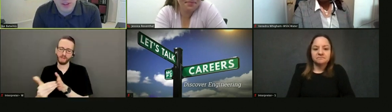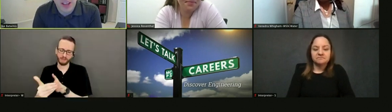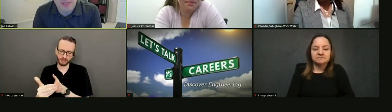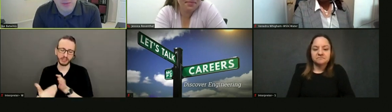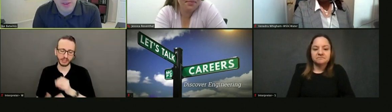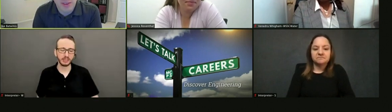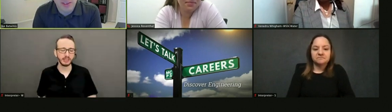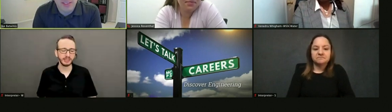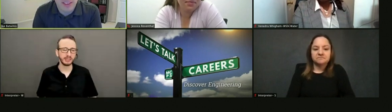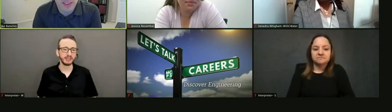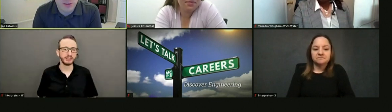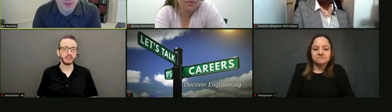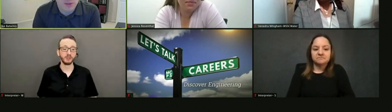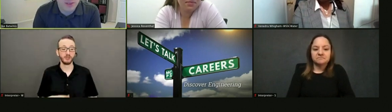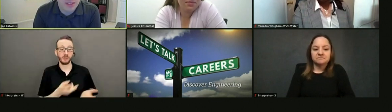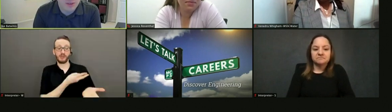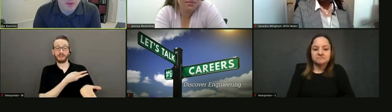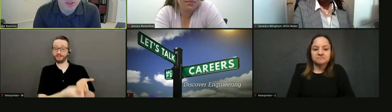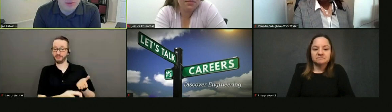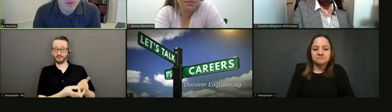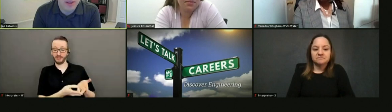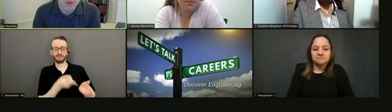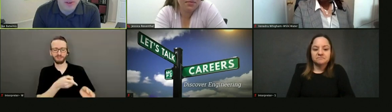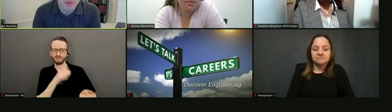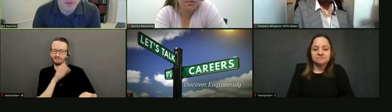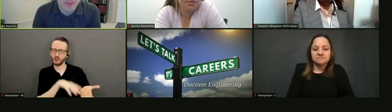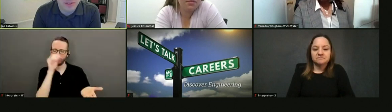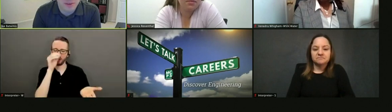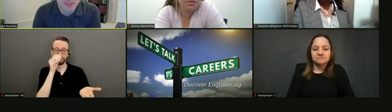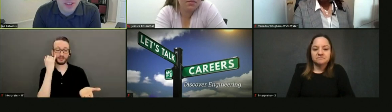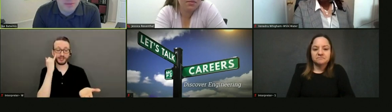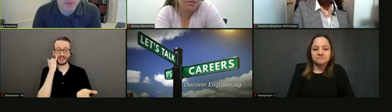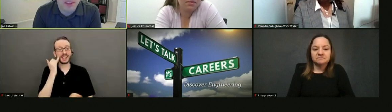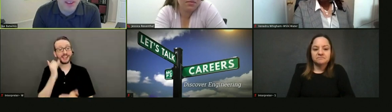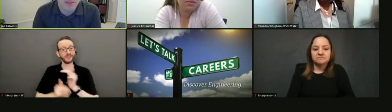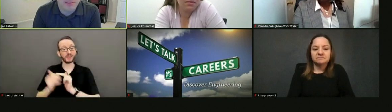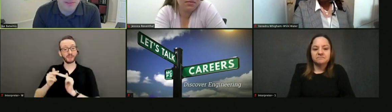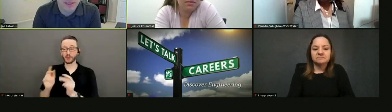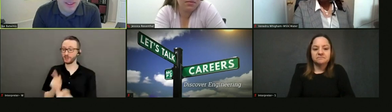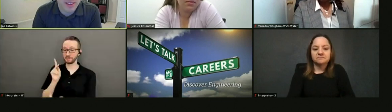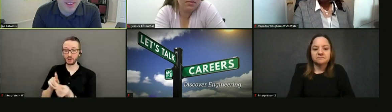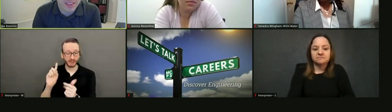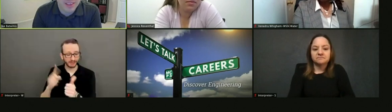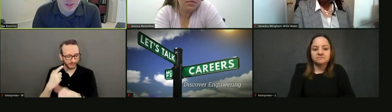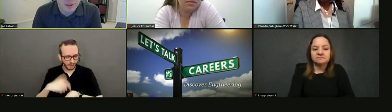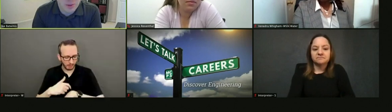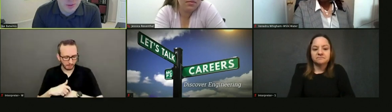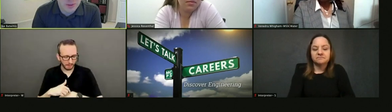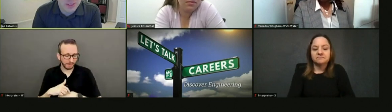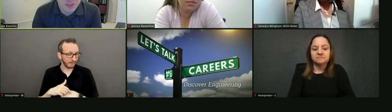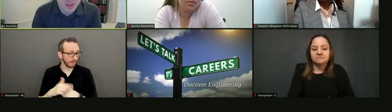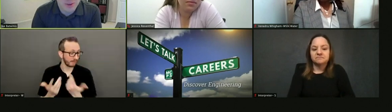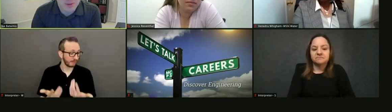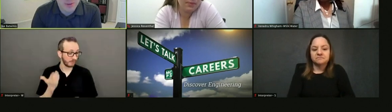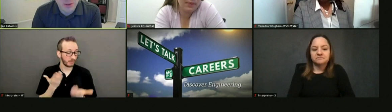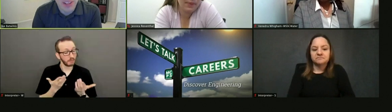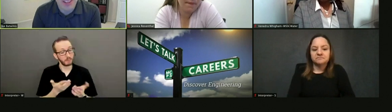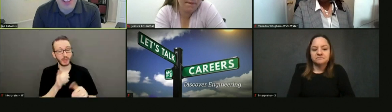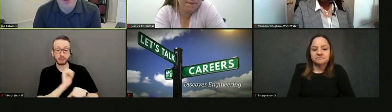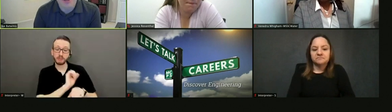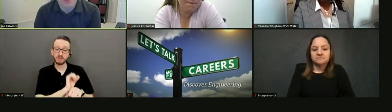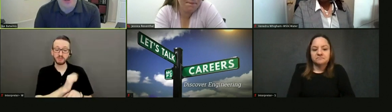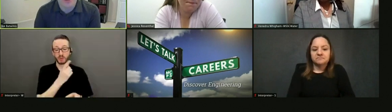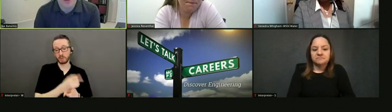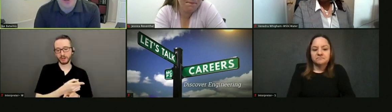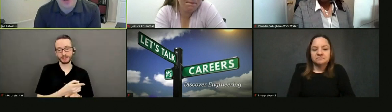You learn a lot from failure. If you build something and it works perfect the first time, you know, maybe you did your job right, maybe you got